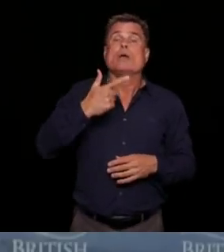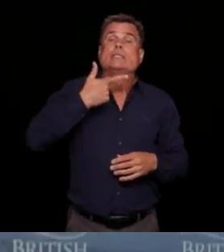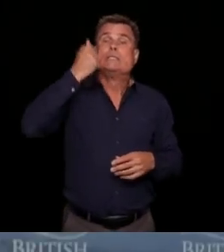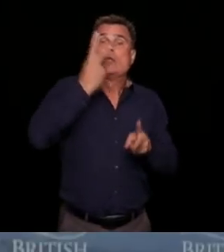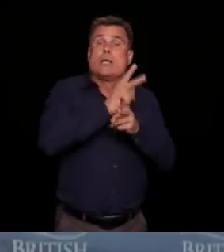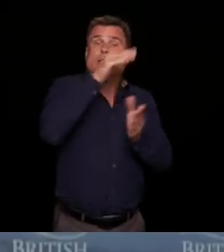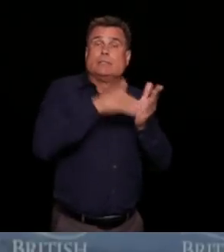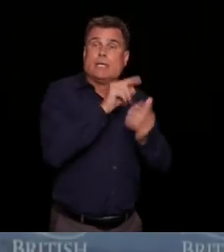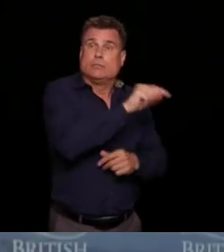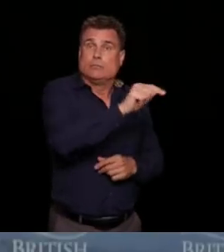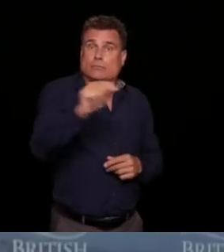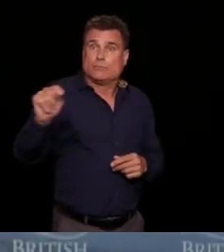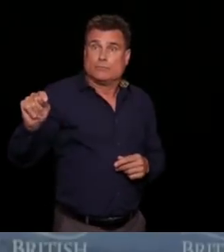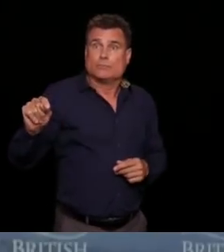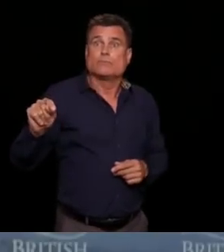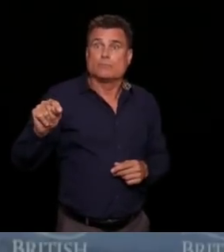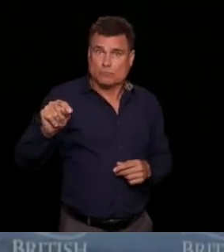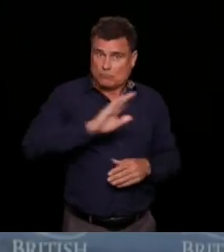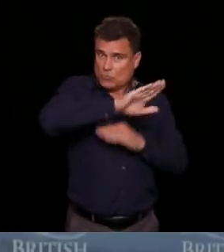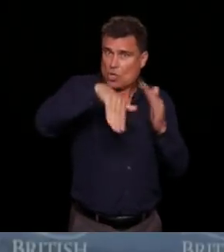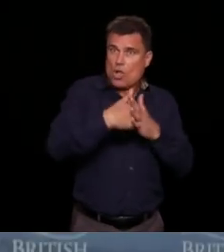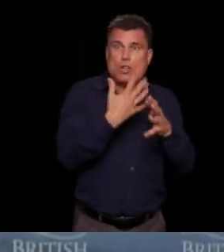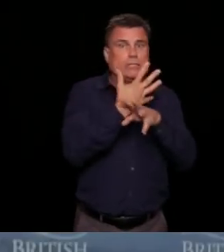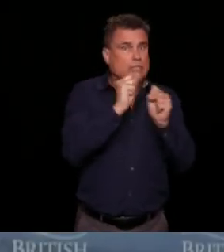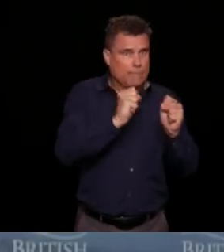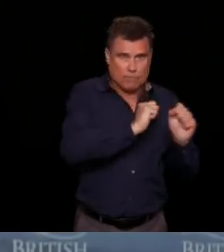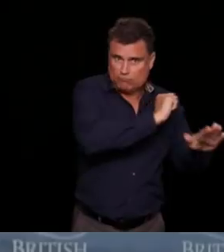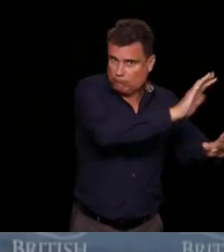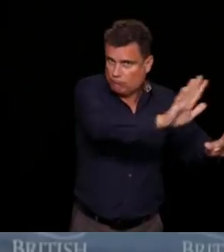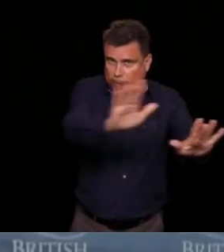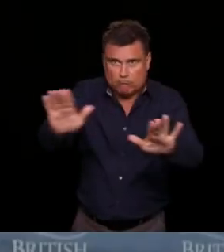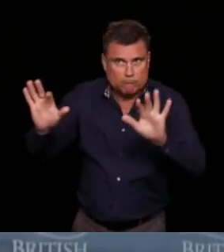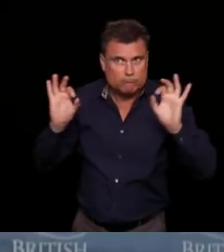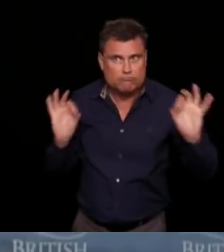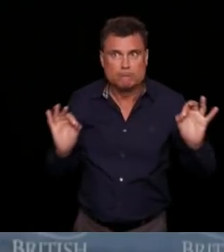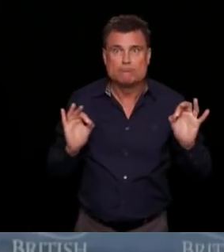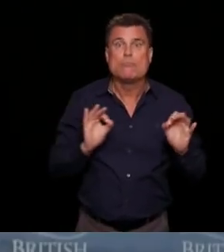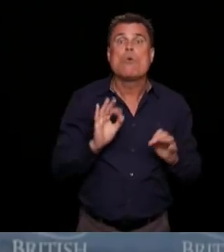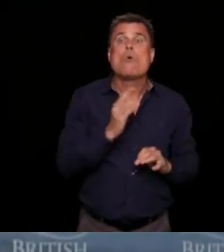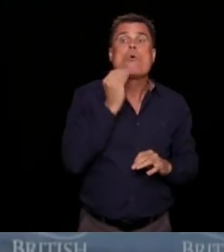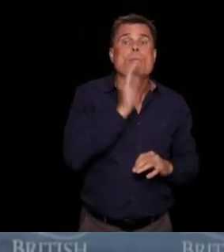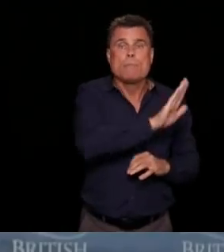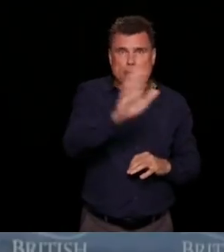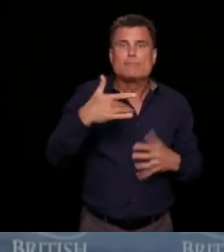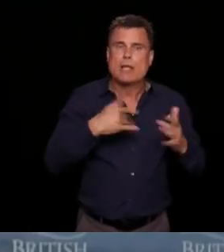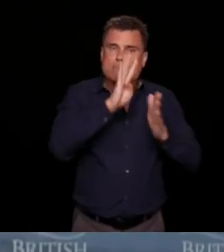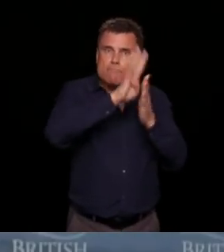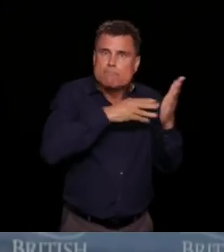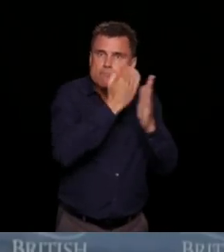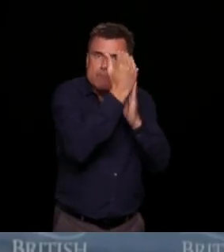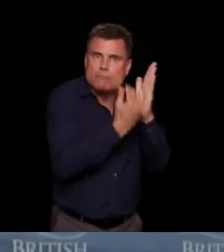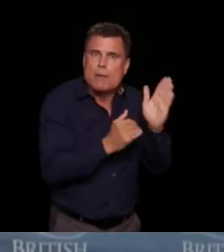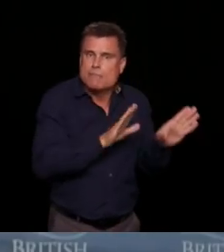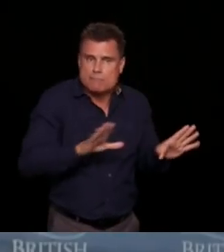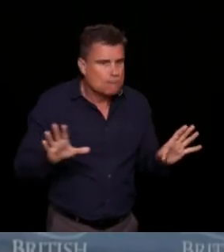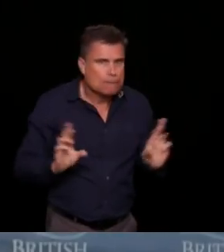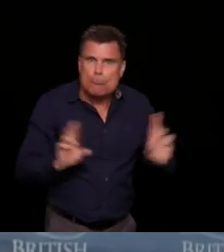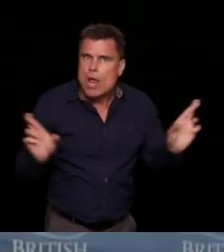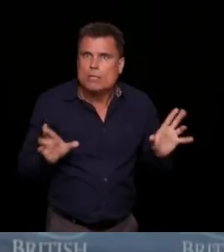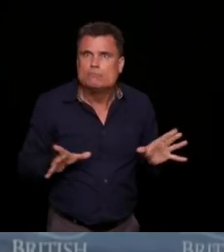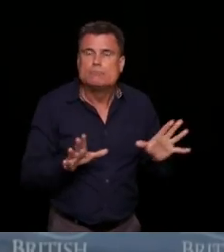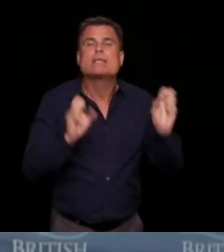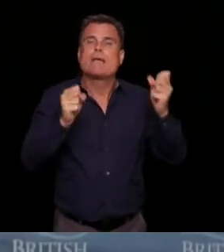plans have been completed, and all long-term care homes, with the exception of those with active outbreaks, are seeing visitors at this